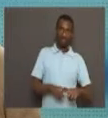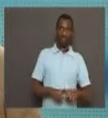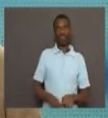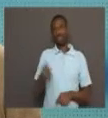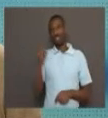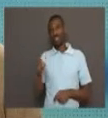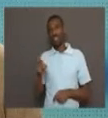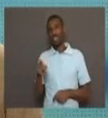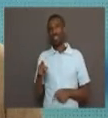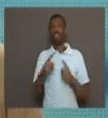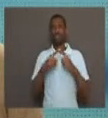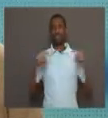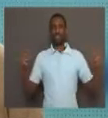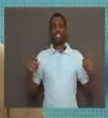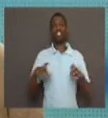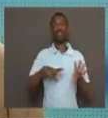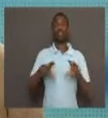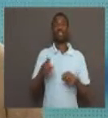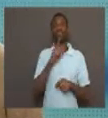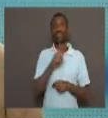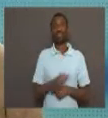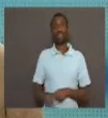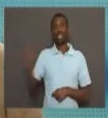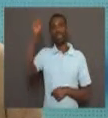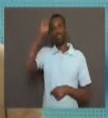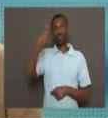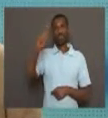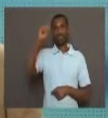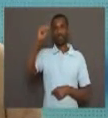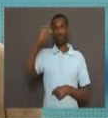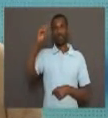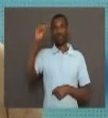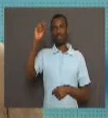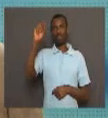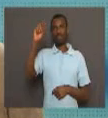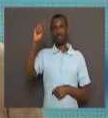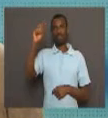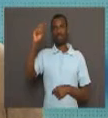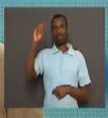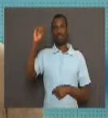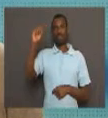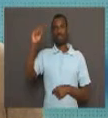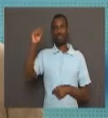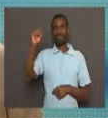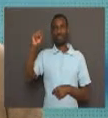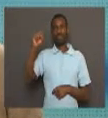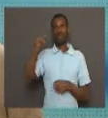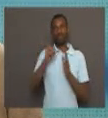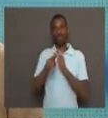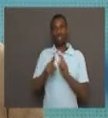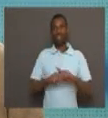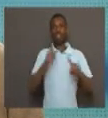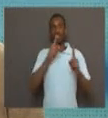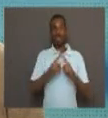This contradicted the Thomson model, which was the dominant theory at